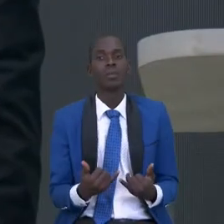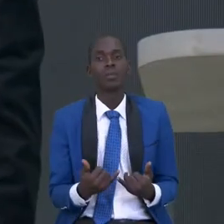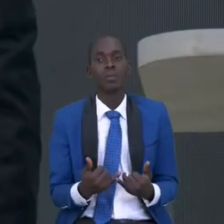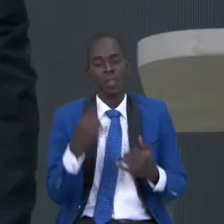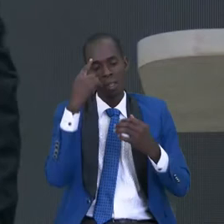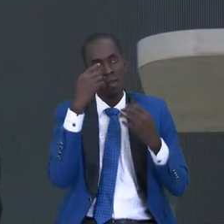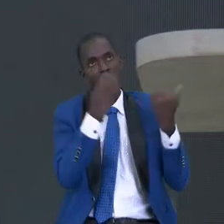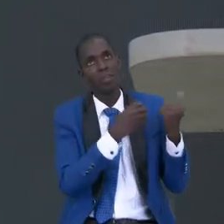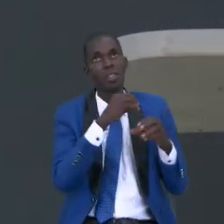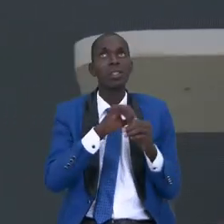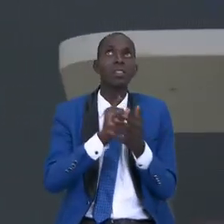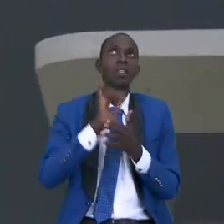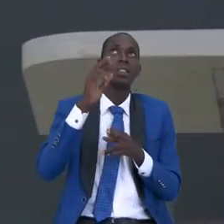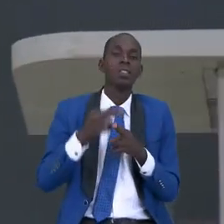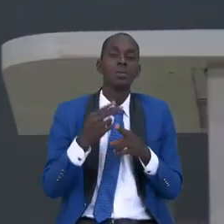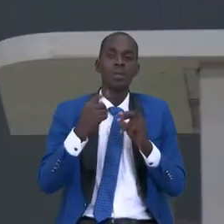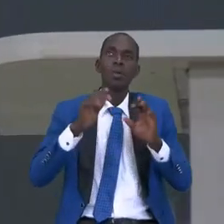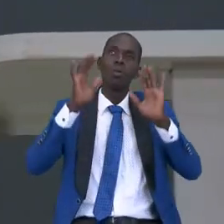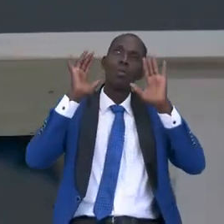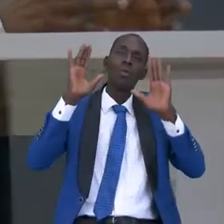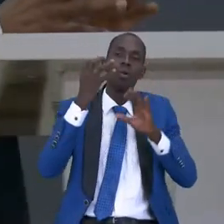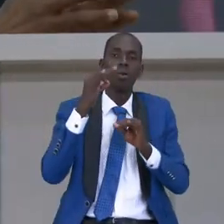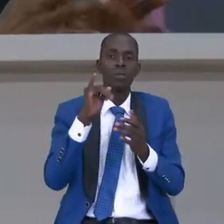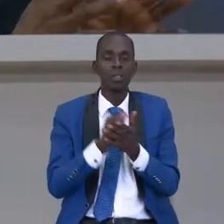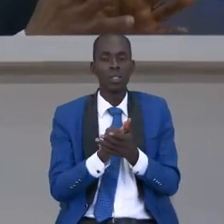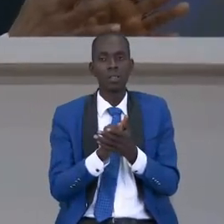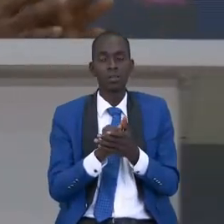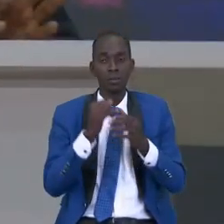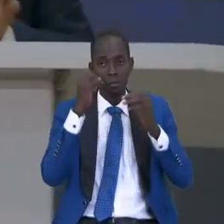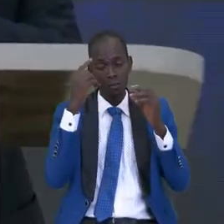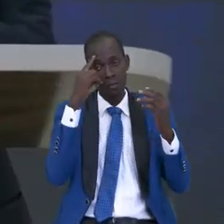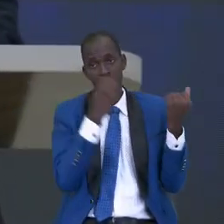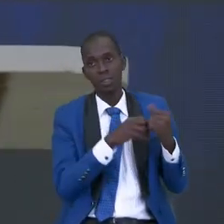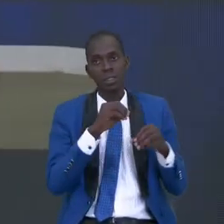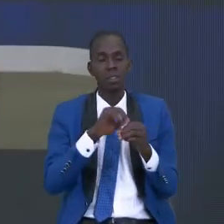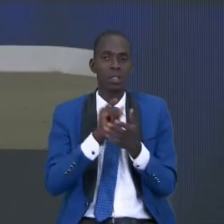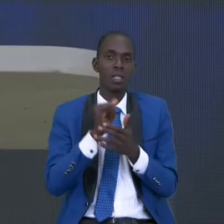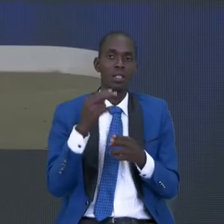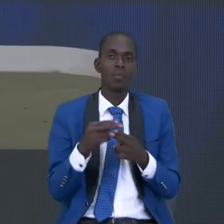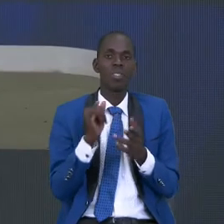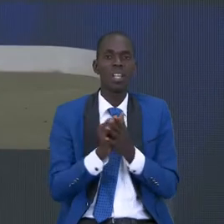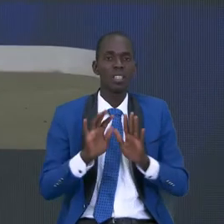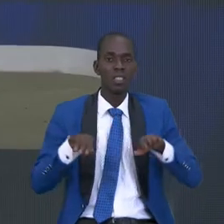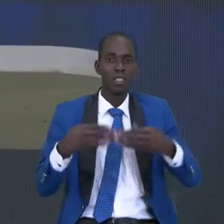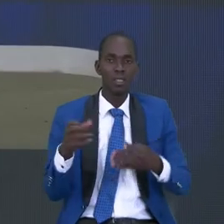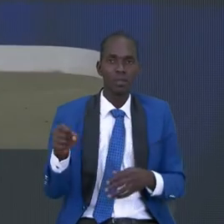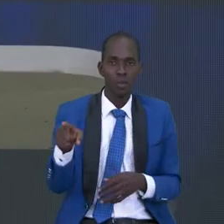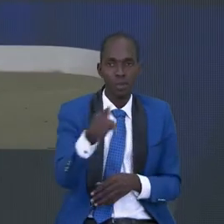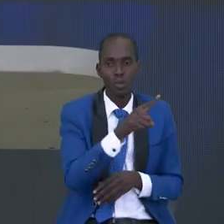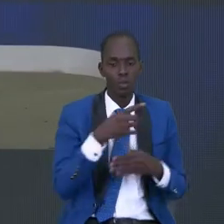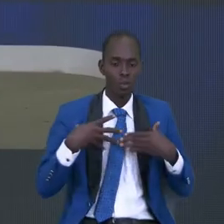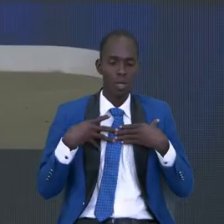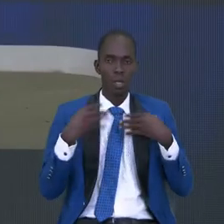that name, the wonder of faith in the name that he gives you healing